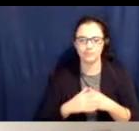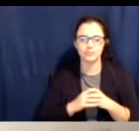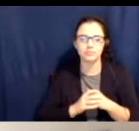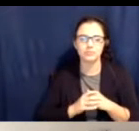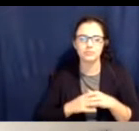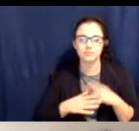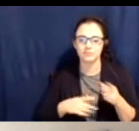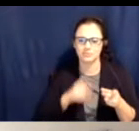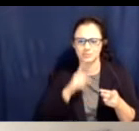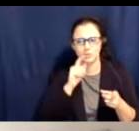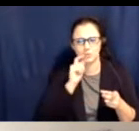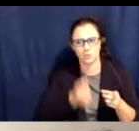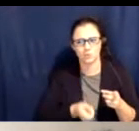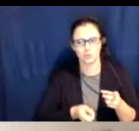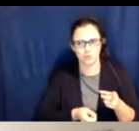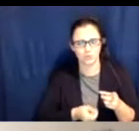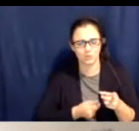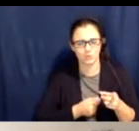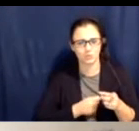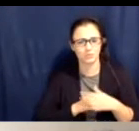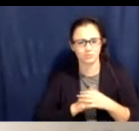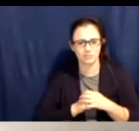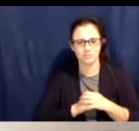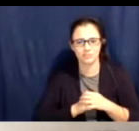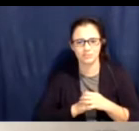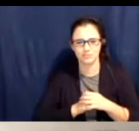These are pretty neat. That's, yeah.